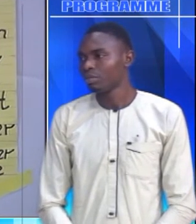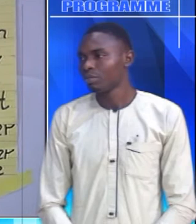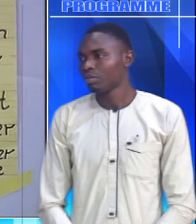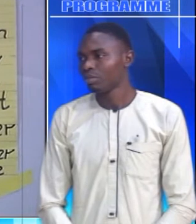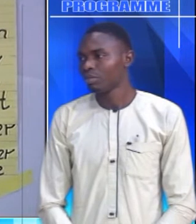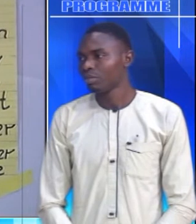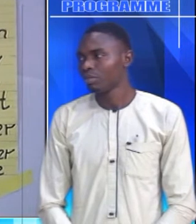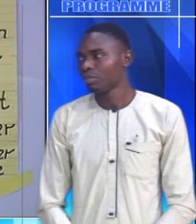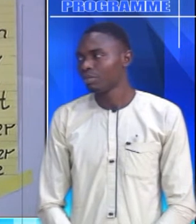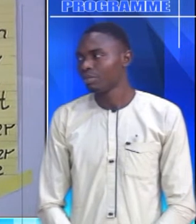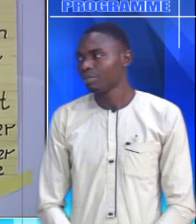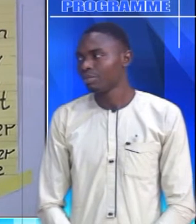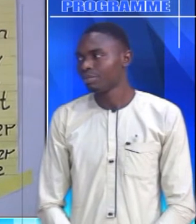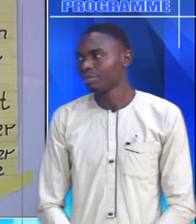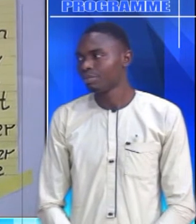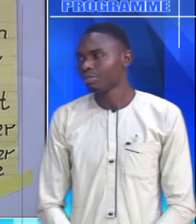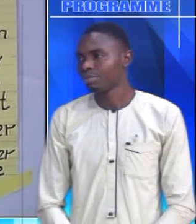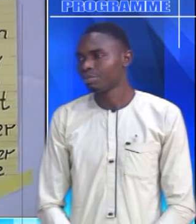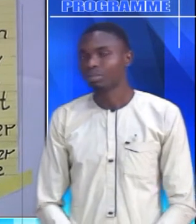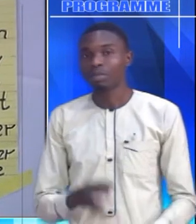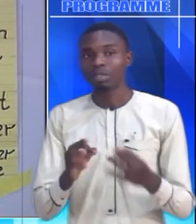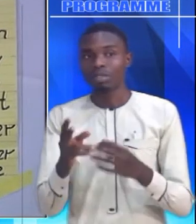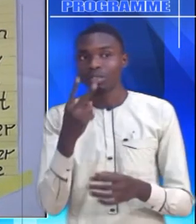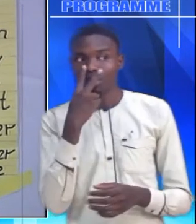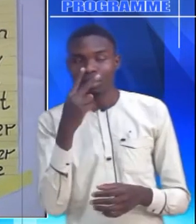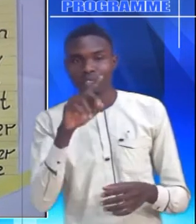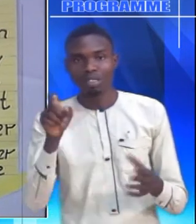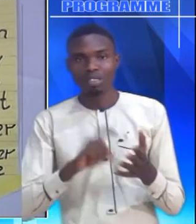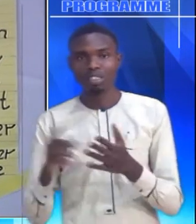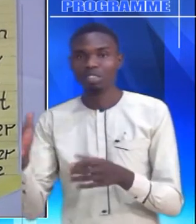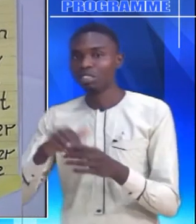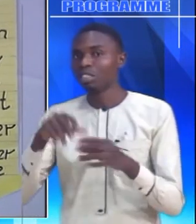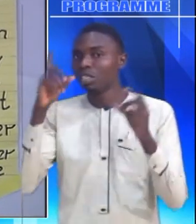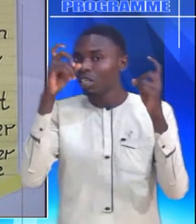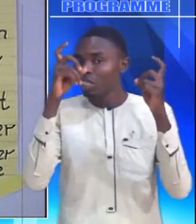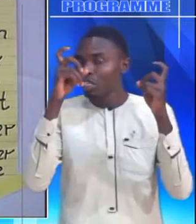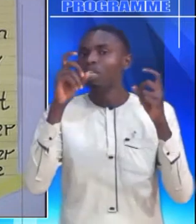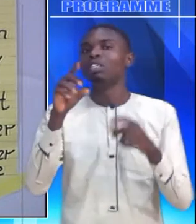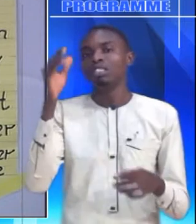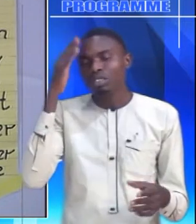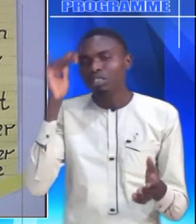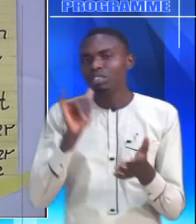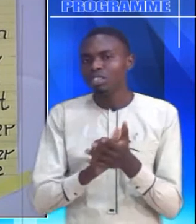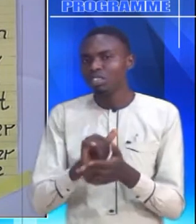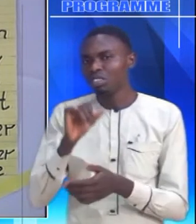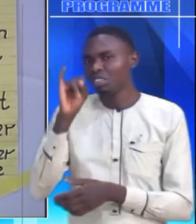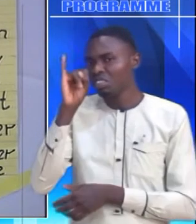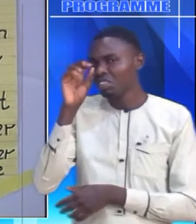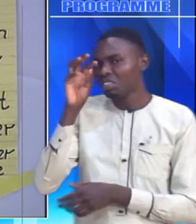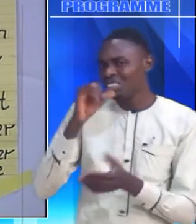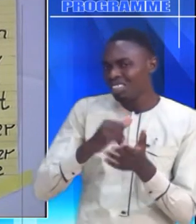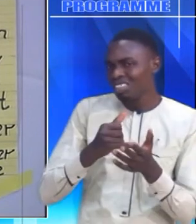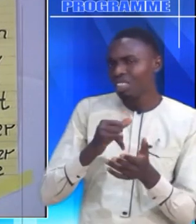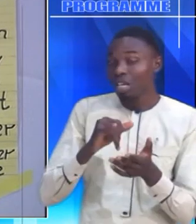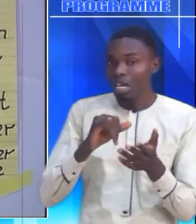that I, when you spell it, Y, when you spell it, and further example of